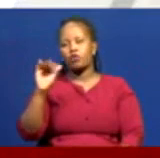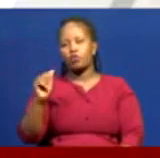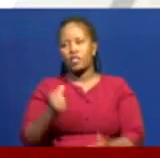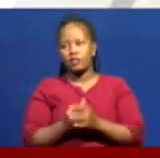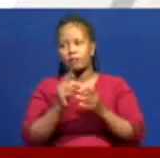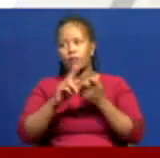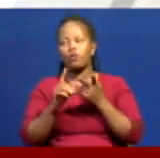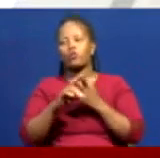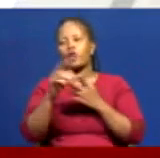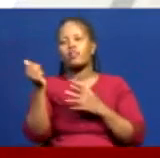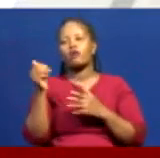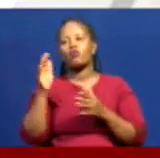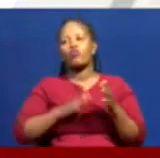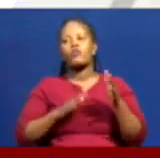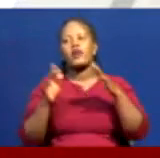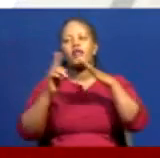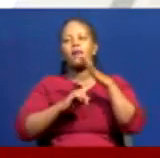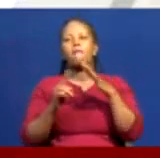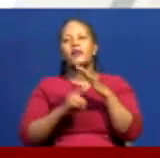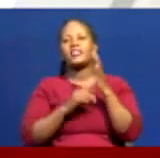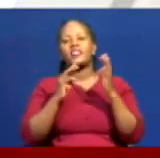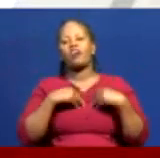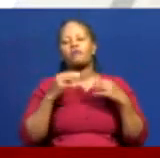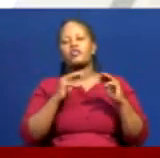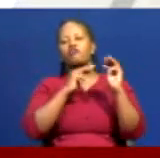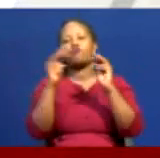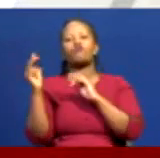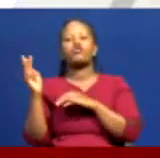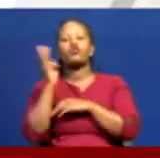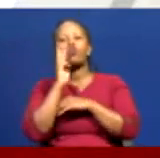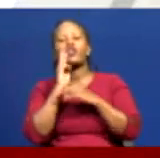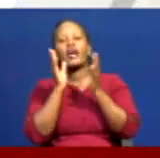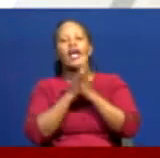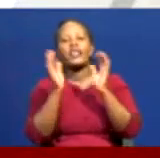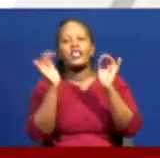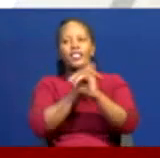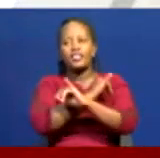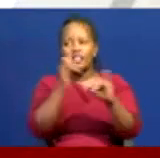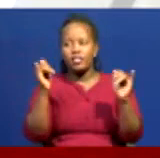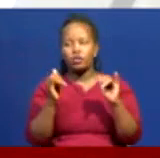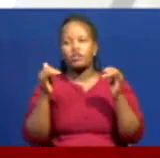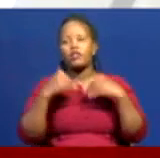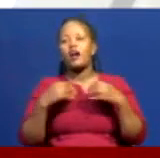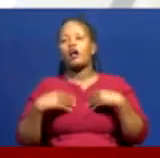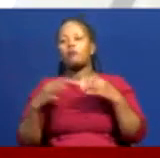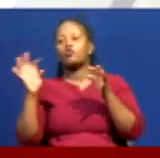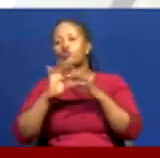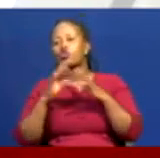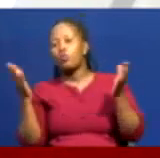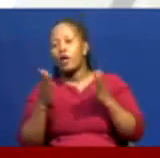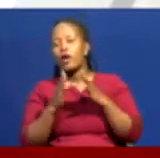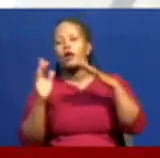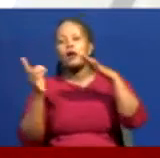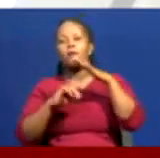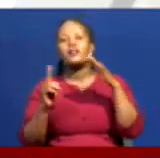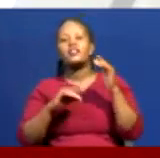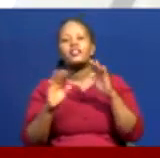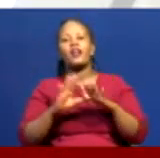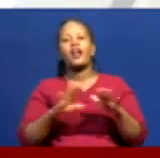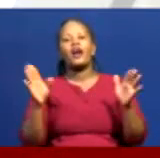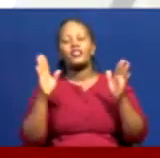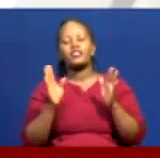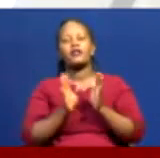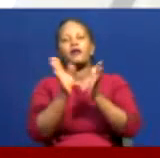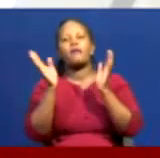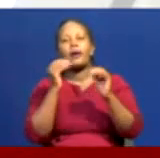Alice Wahome, who's been moved from the Ministry of Water and Sanitation and has been taken to the Ministry of Lands, Public Works, Housing and